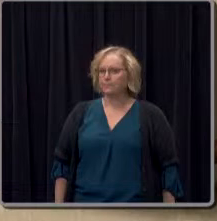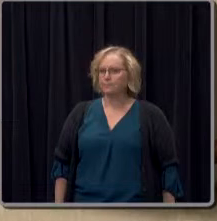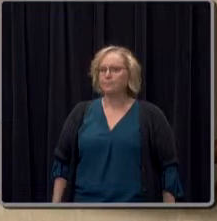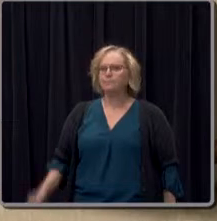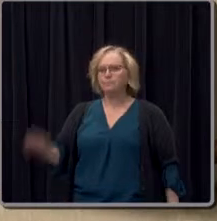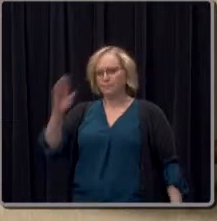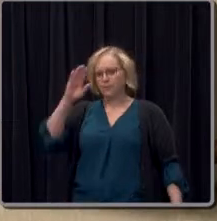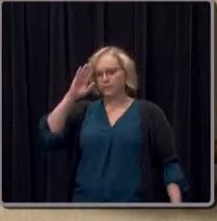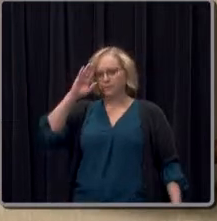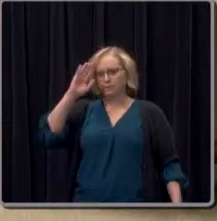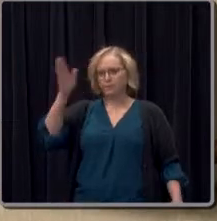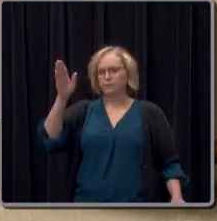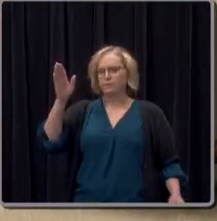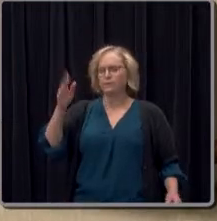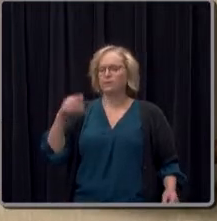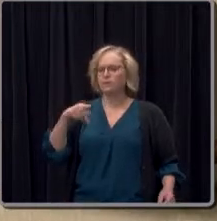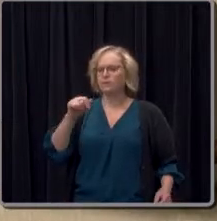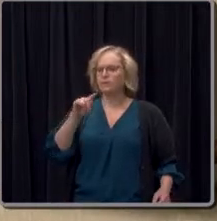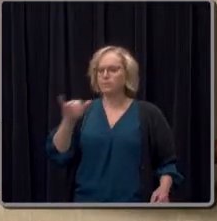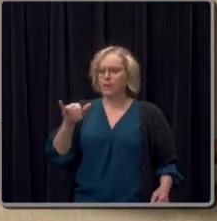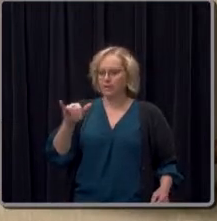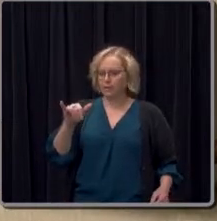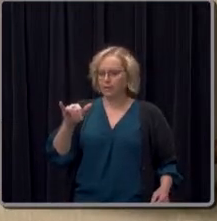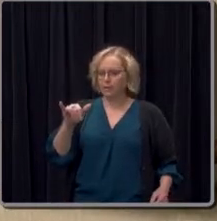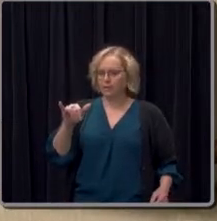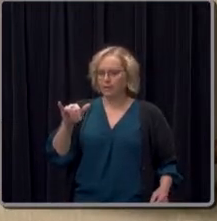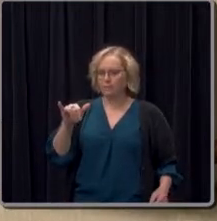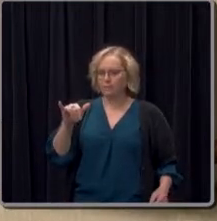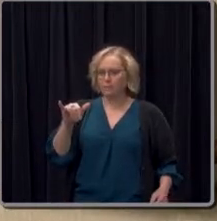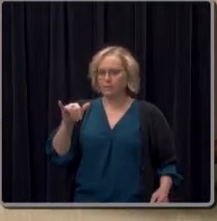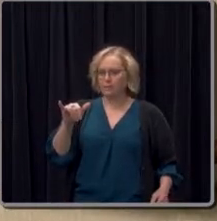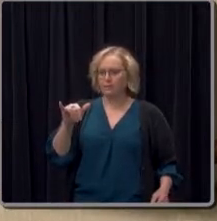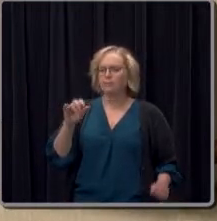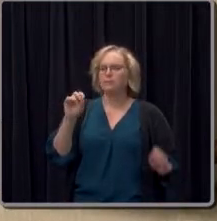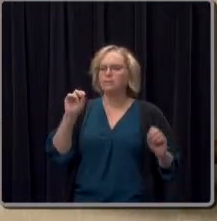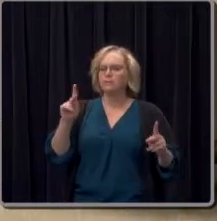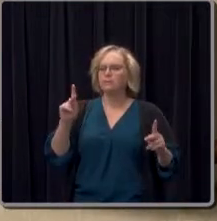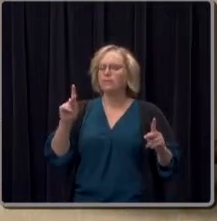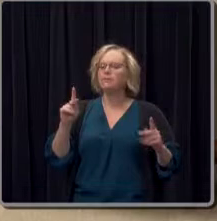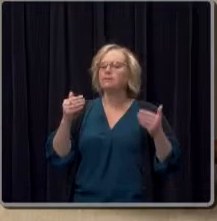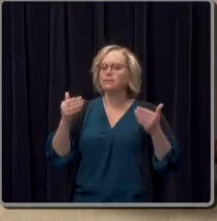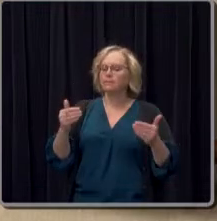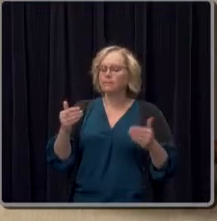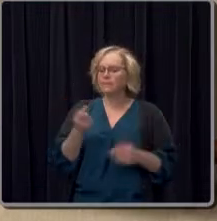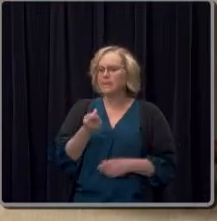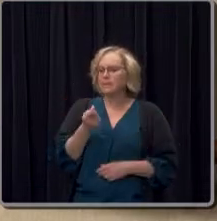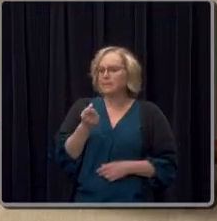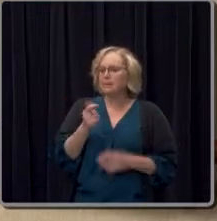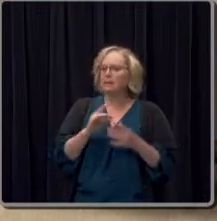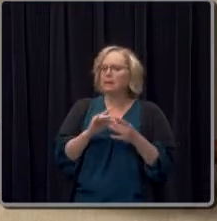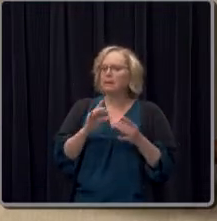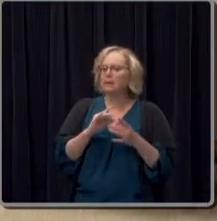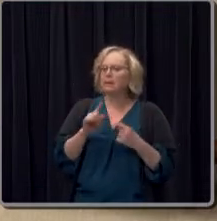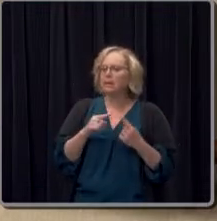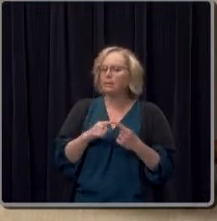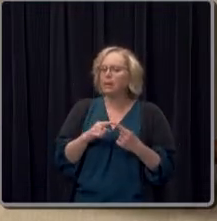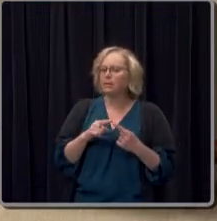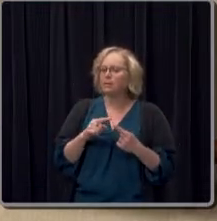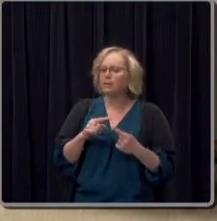Hi, I'm Patty. How are you? Okay, here we go. Just a little bit about buses.